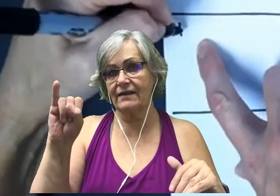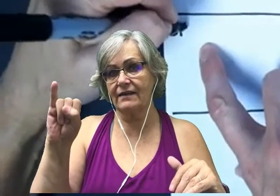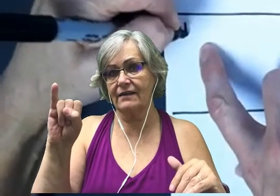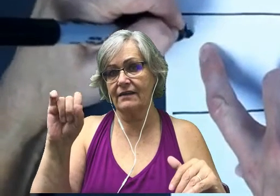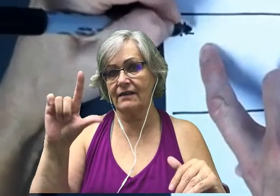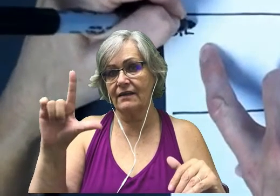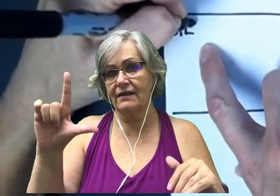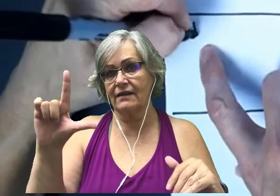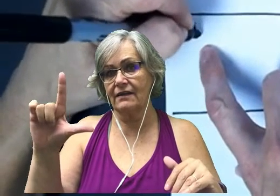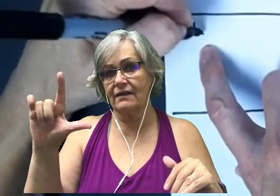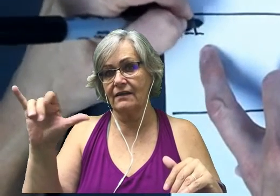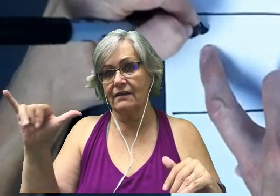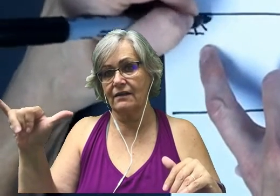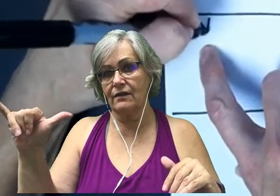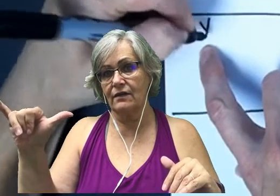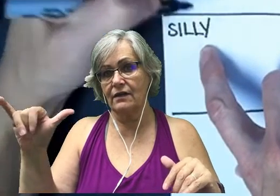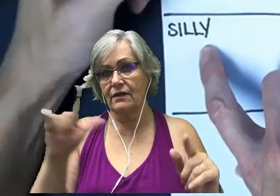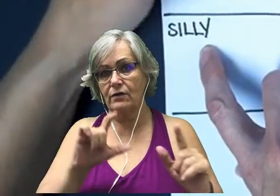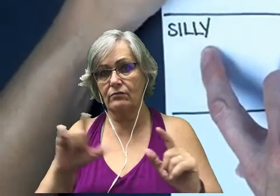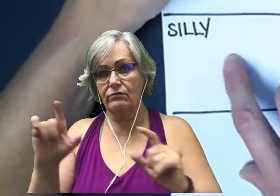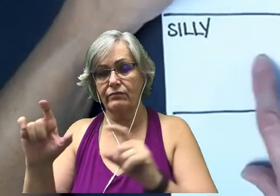silly is another emotion.